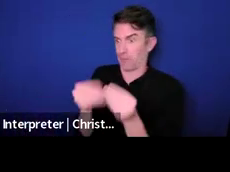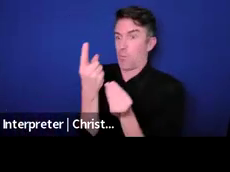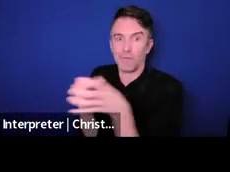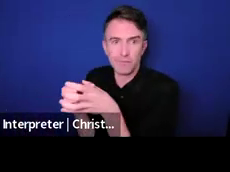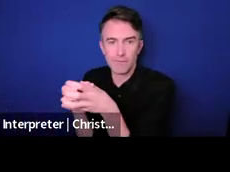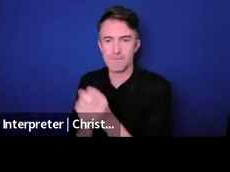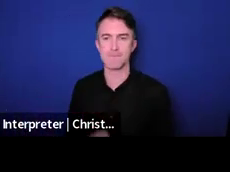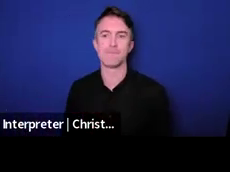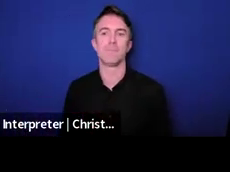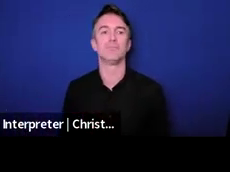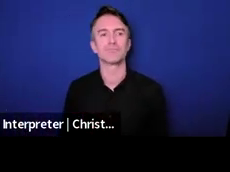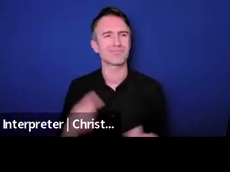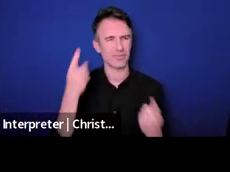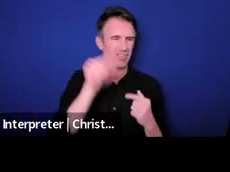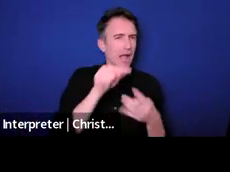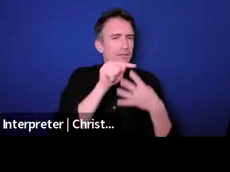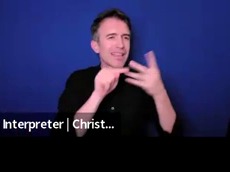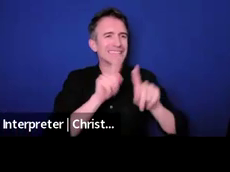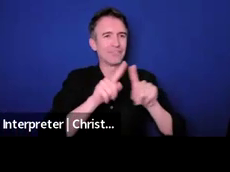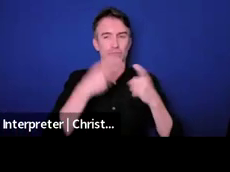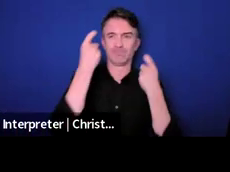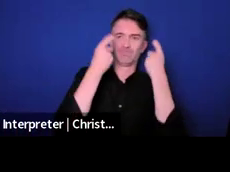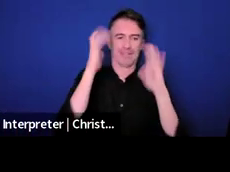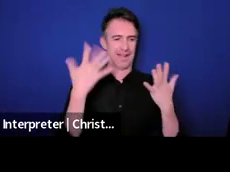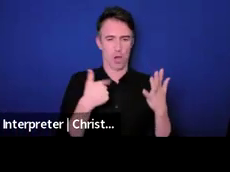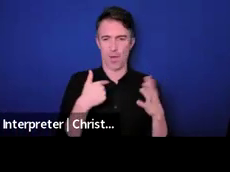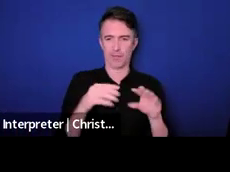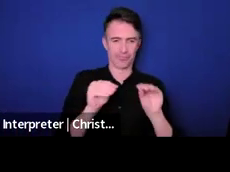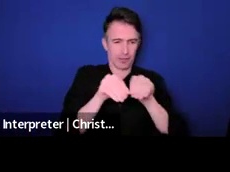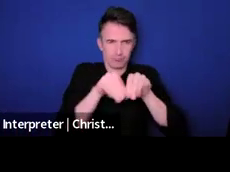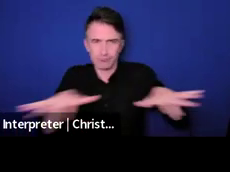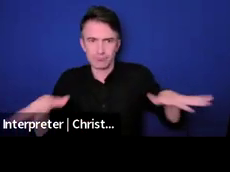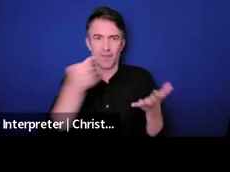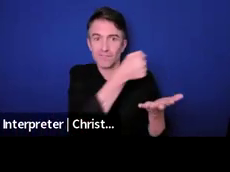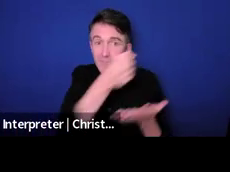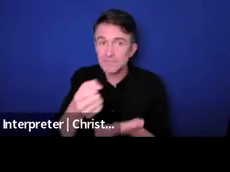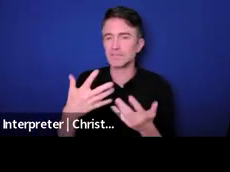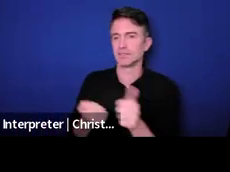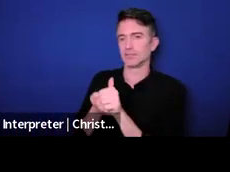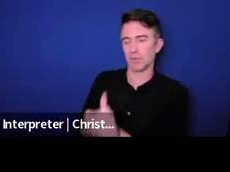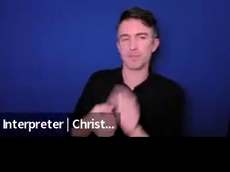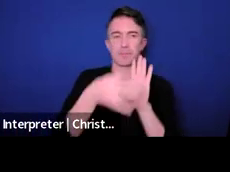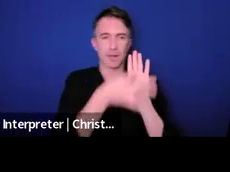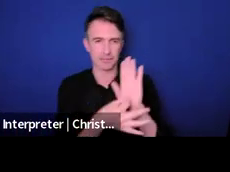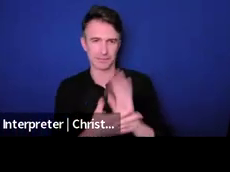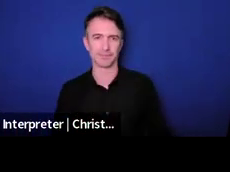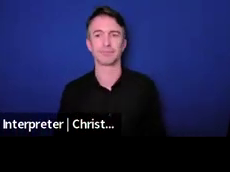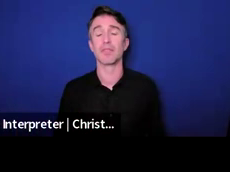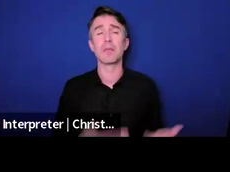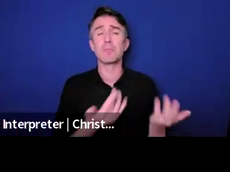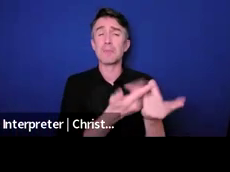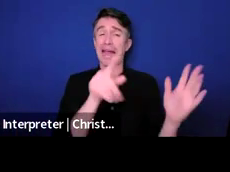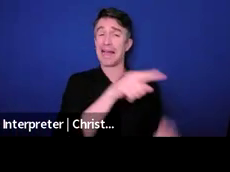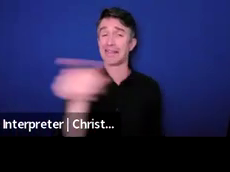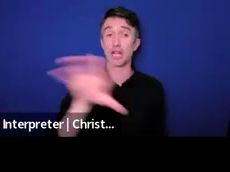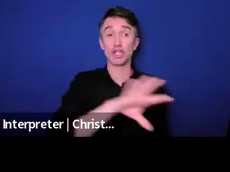most countries, in particular the context of the low and upper and middle income countries, you will see that